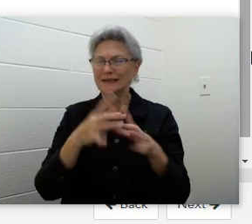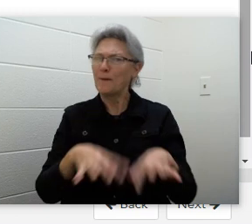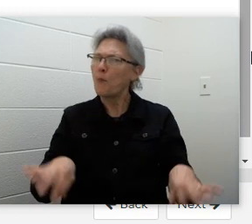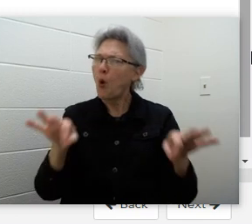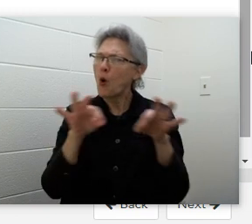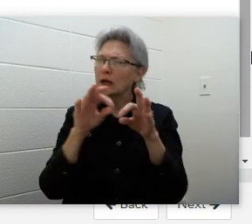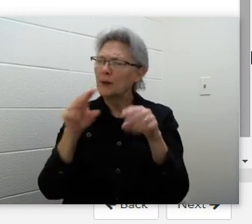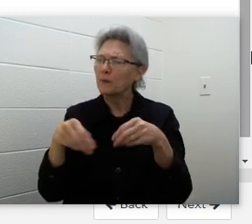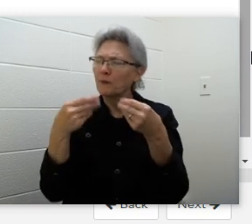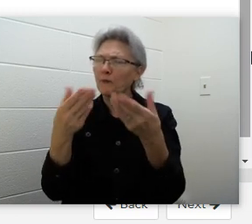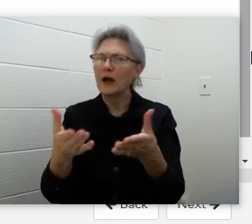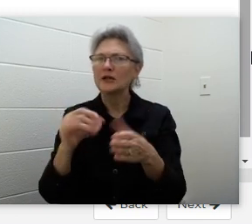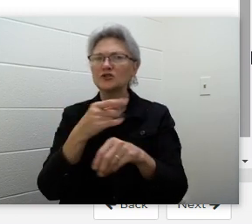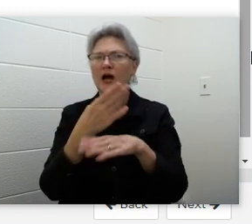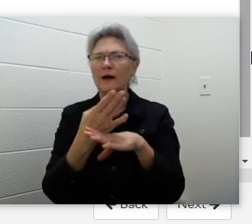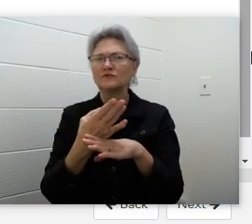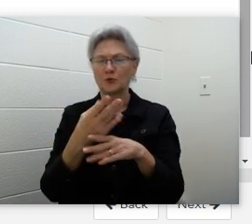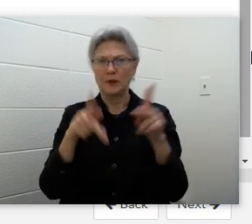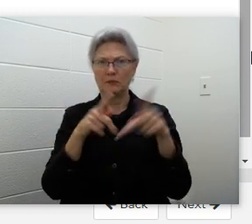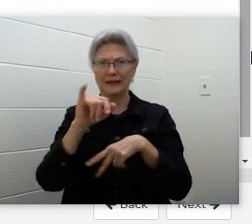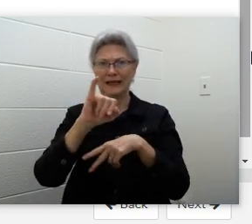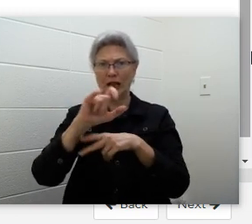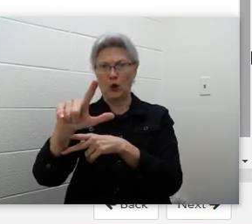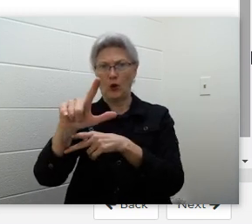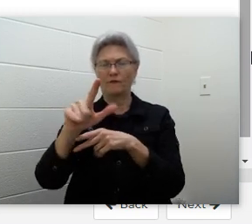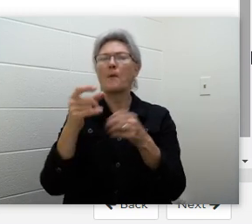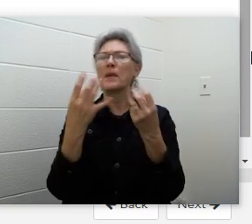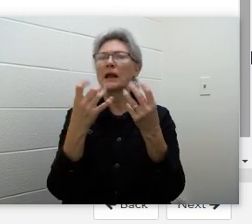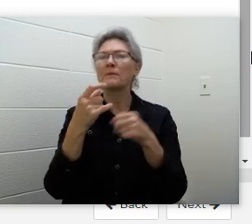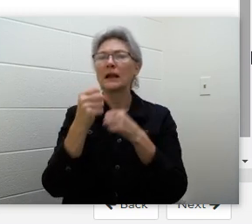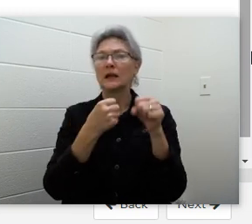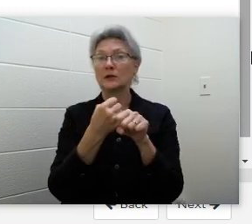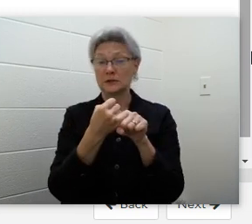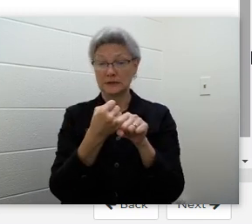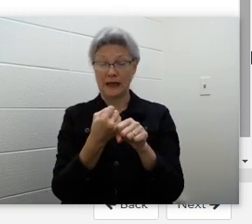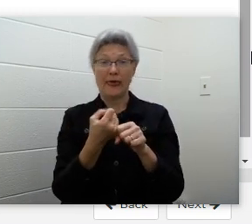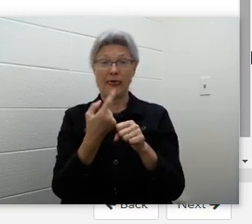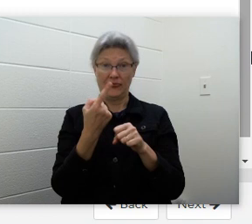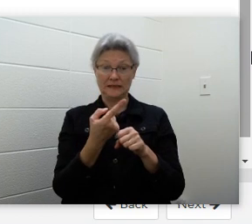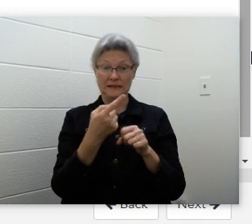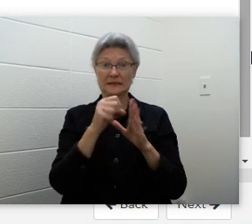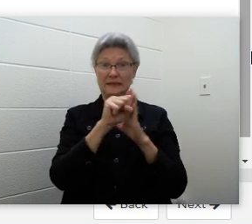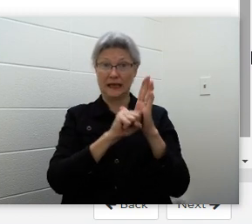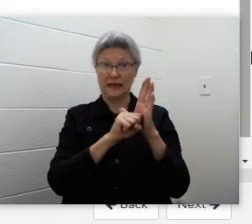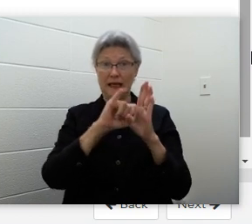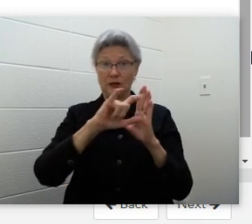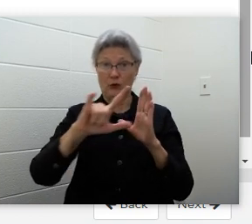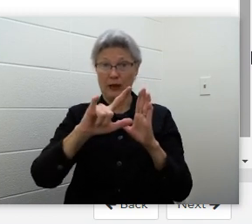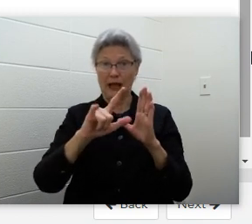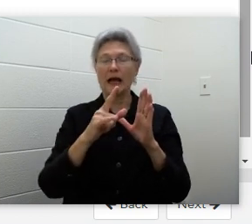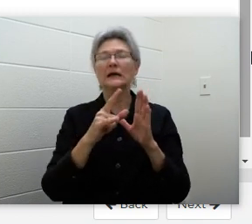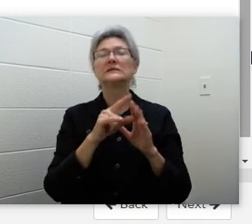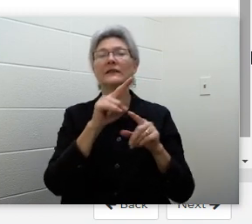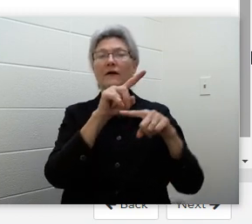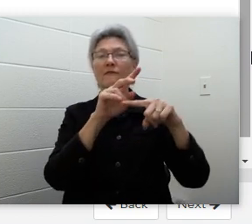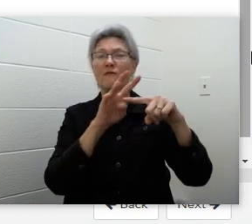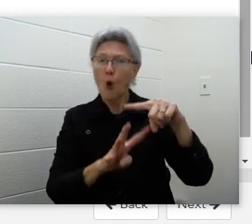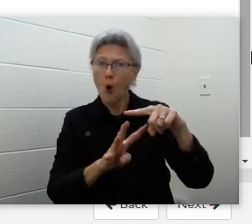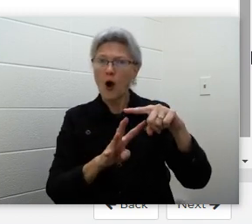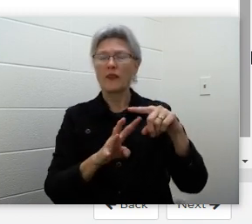for people in Illinois for many years. Today, the state still has a quarter of the nation's supply of coal. Illinois